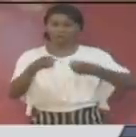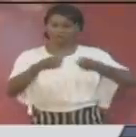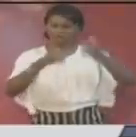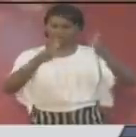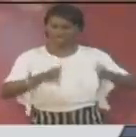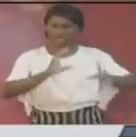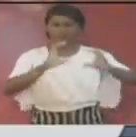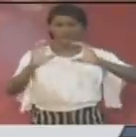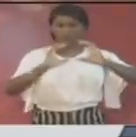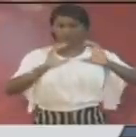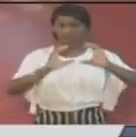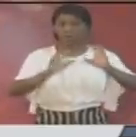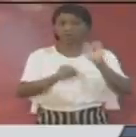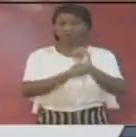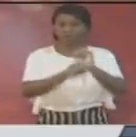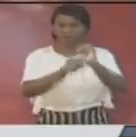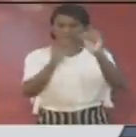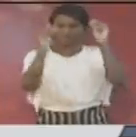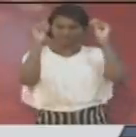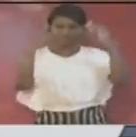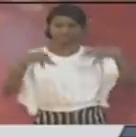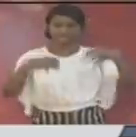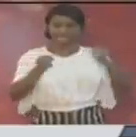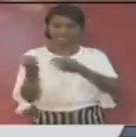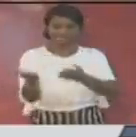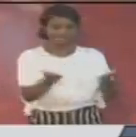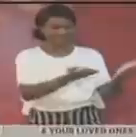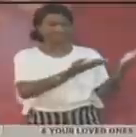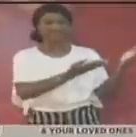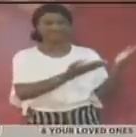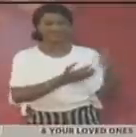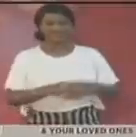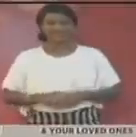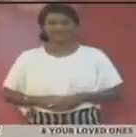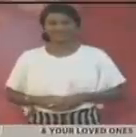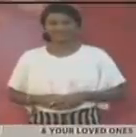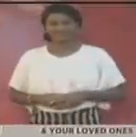Corporate Communications at the Ministry of Health, Candice Alcantara.